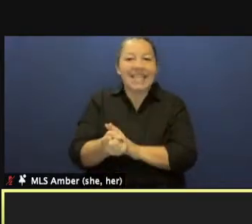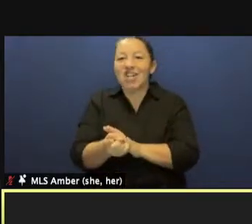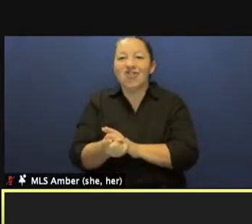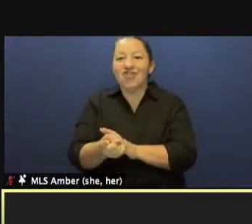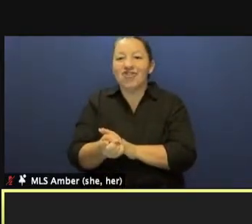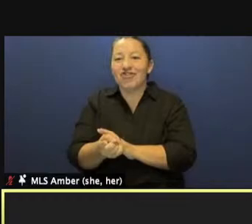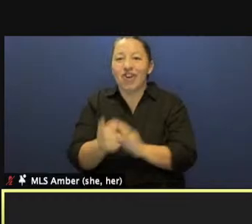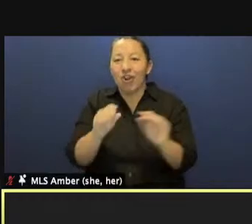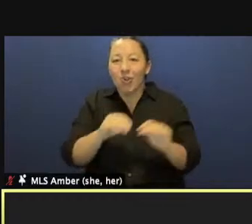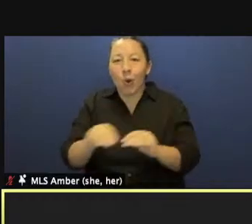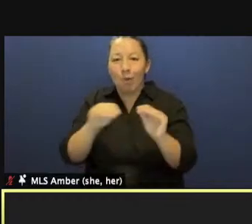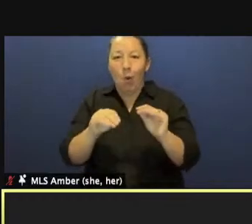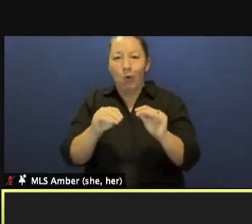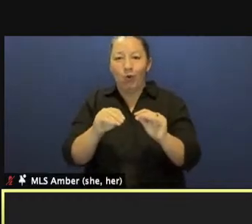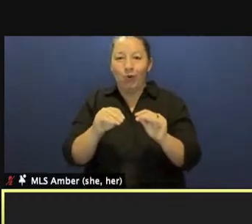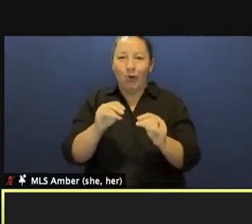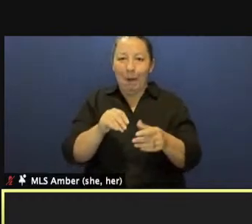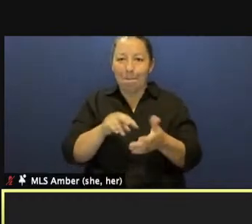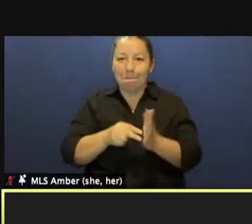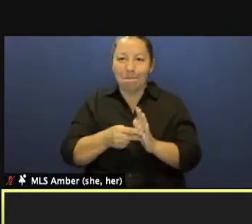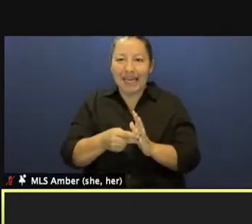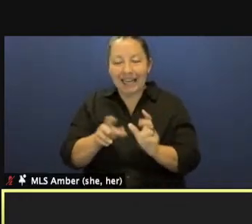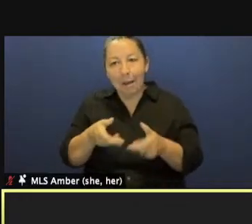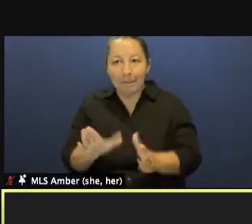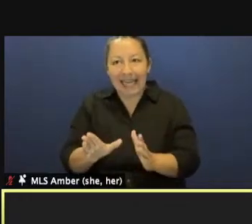Viper get stuck. I say that